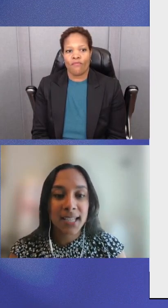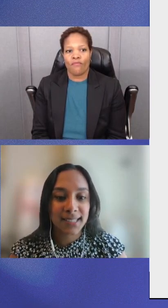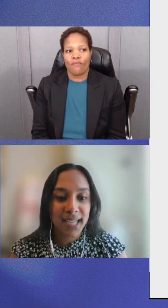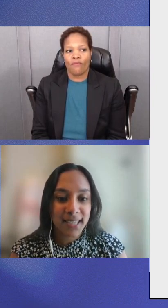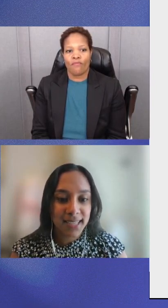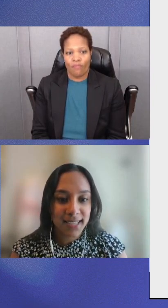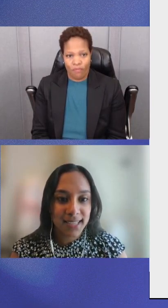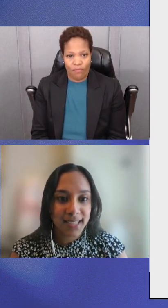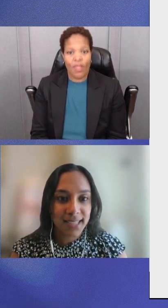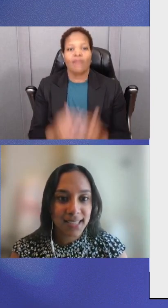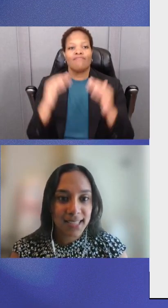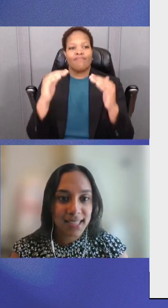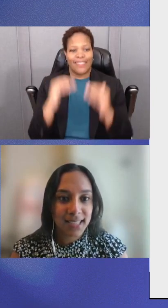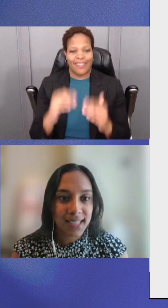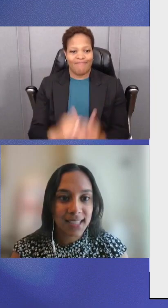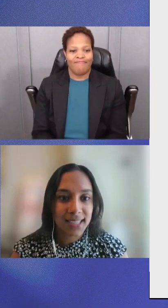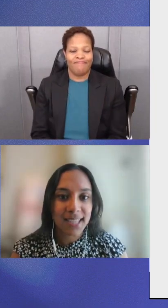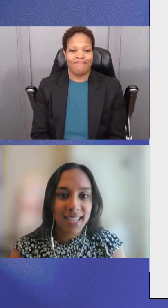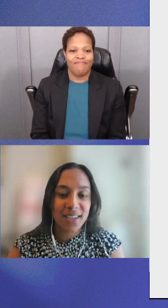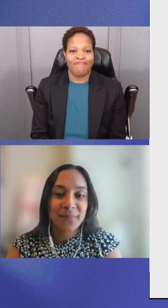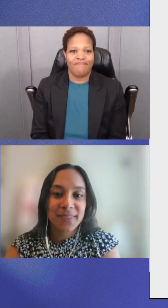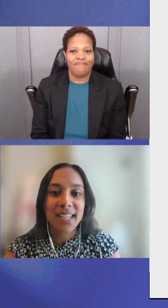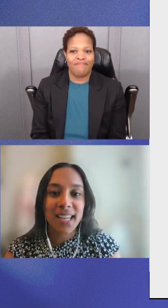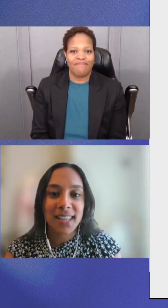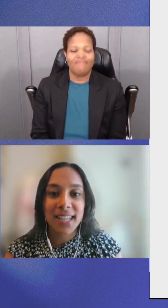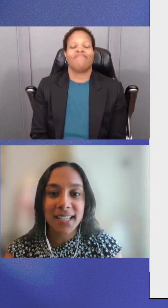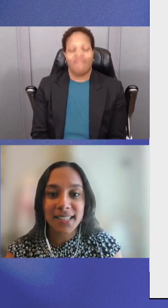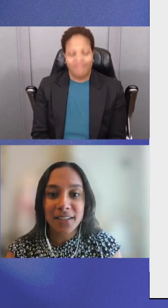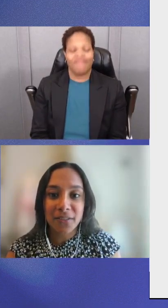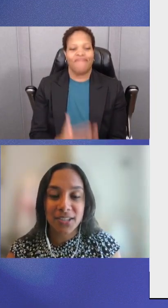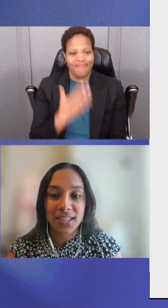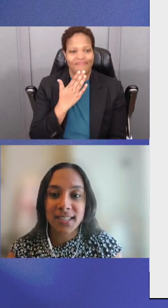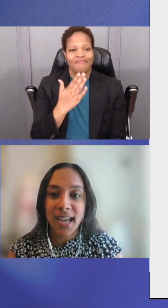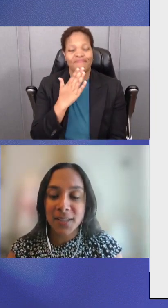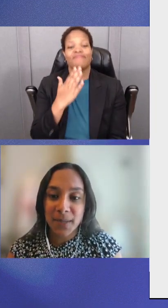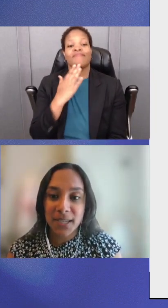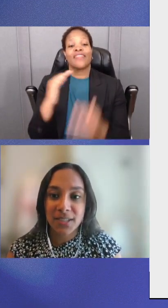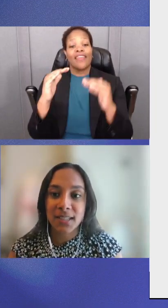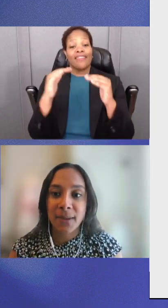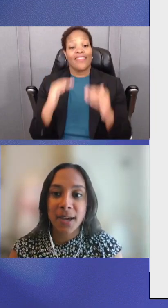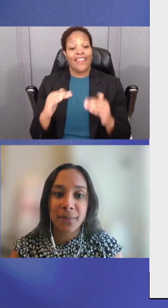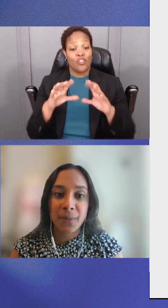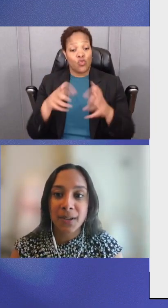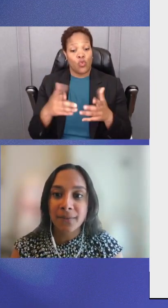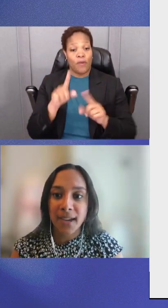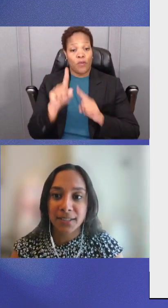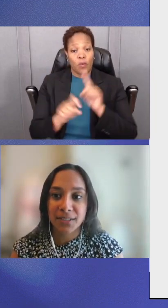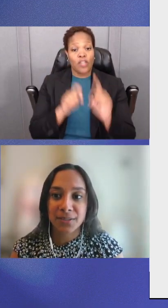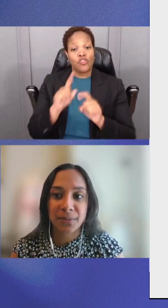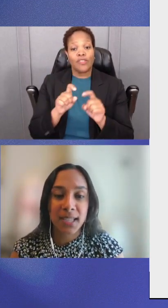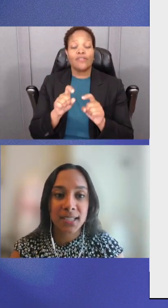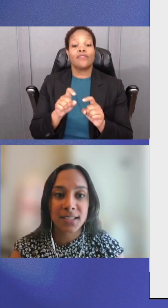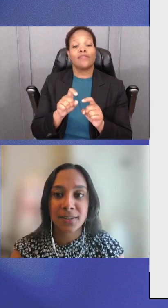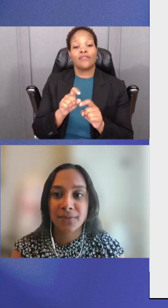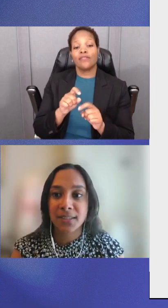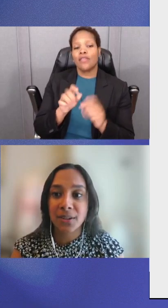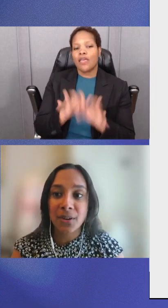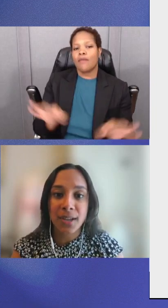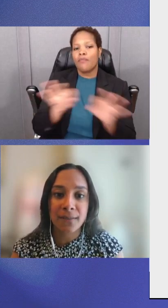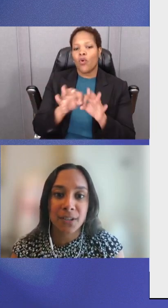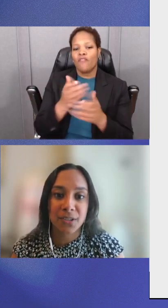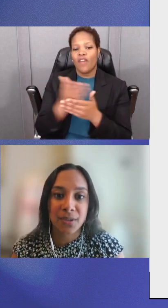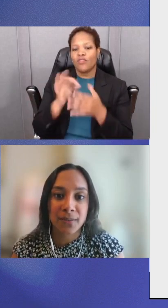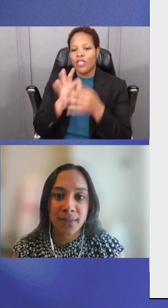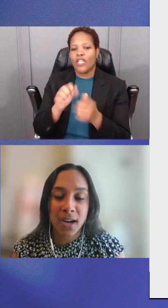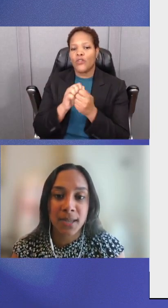And next slide. Thank you. The next set of questions ask patients about important factors related to the physical